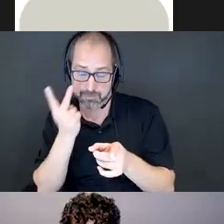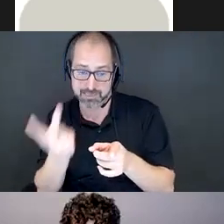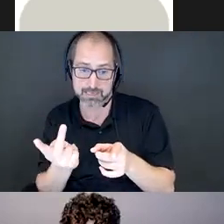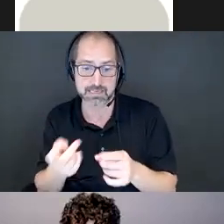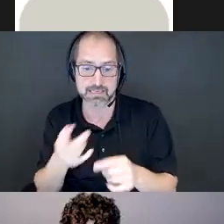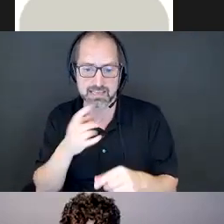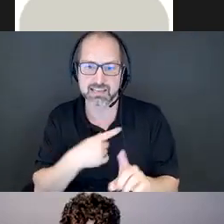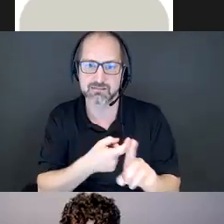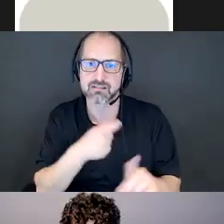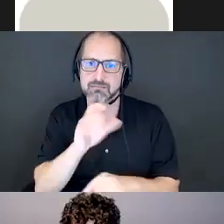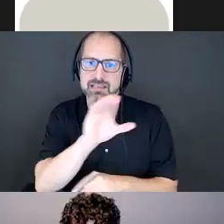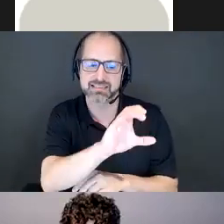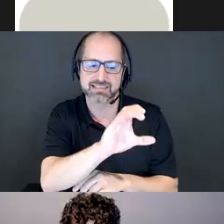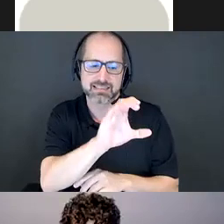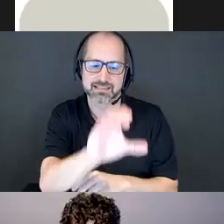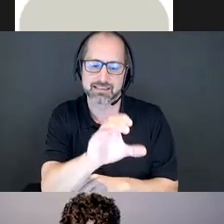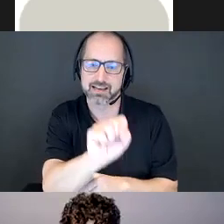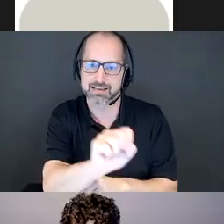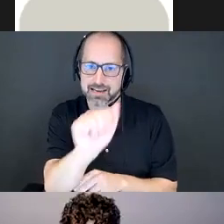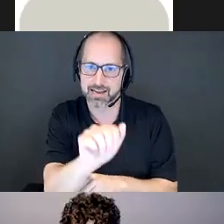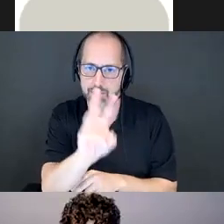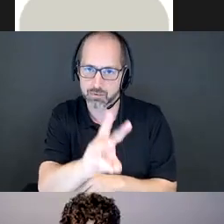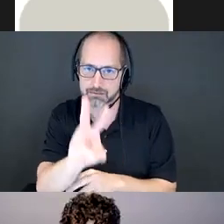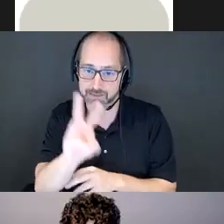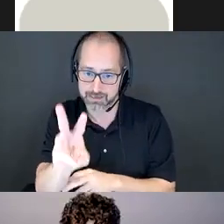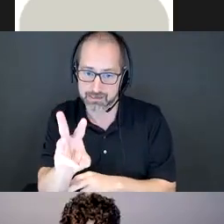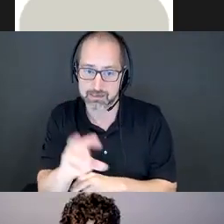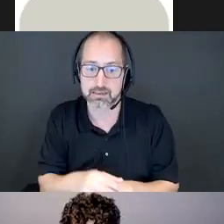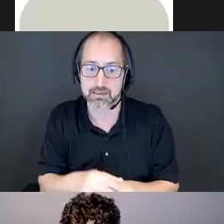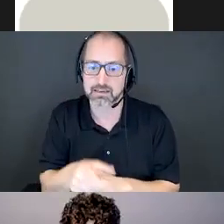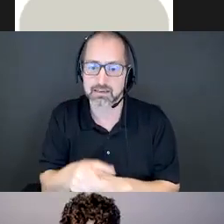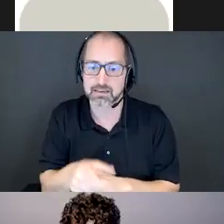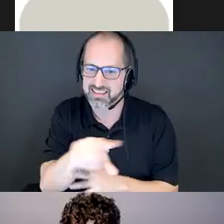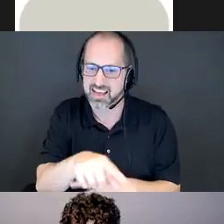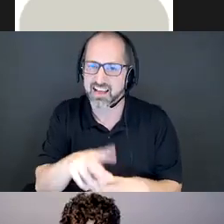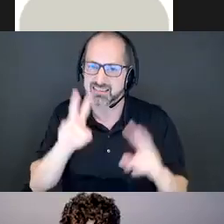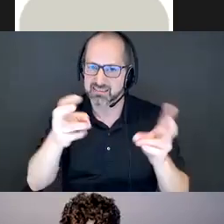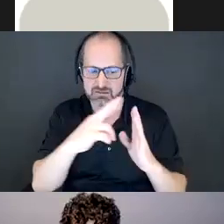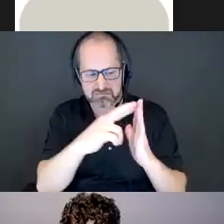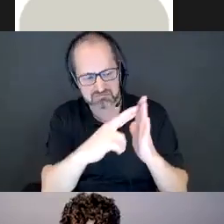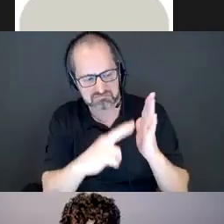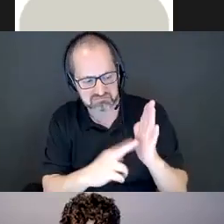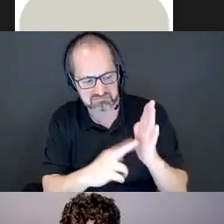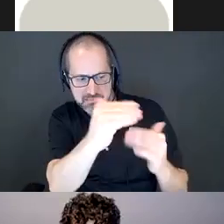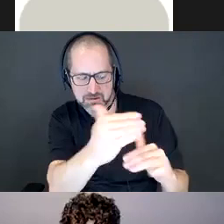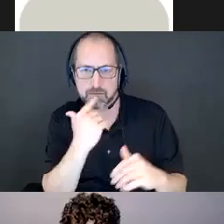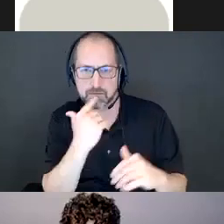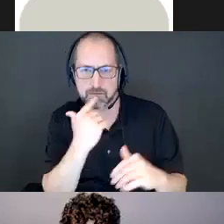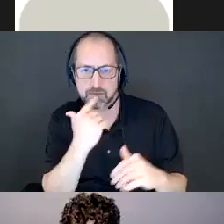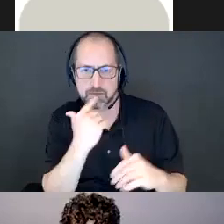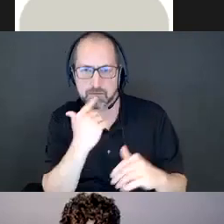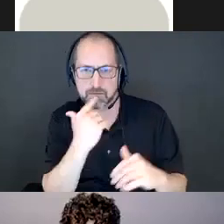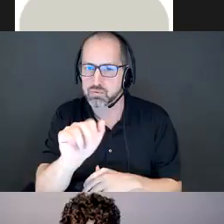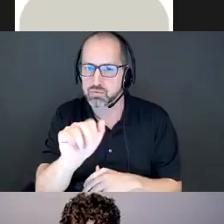CCSA website. These are the low risk drinking guidelines. If you want to download them, I've included that at the end